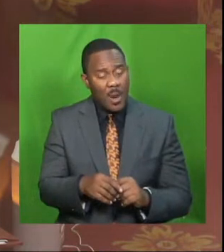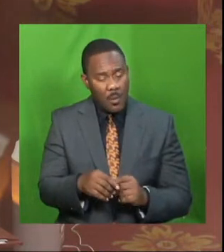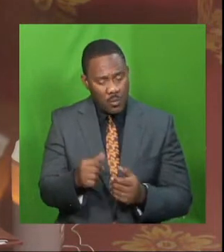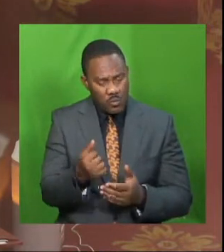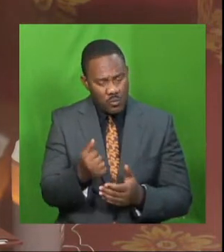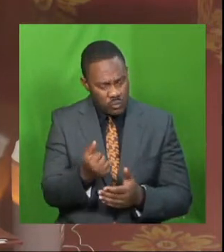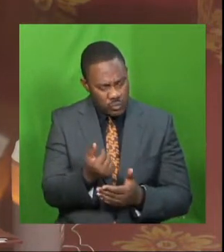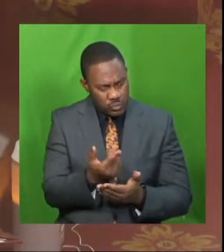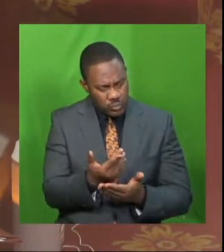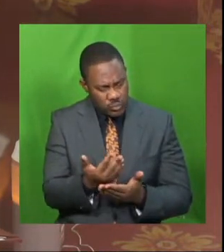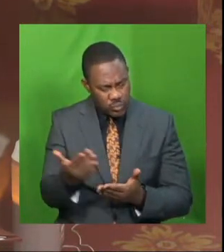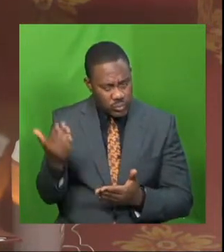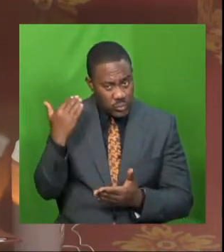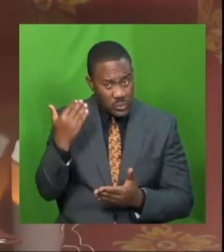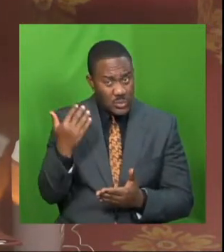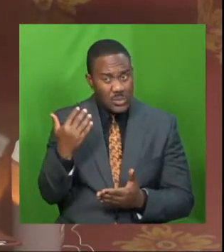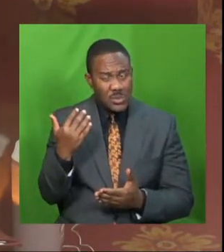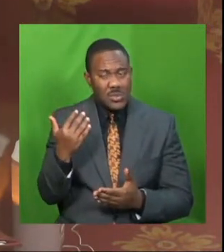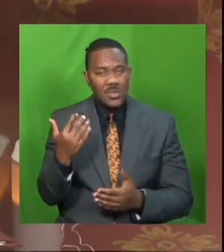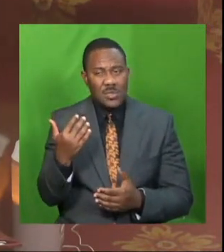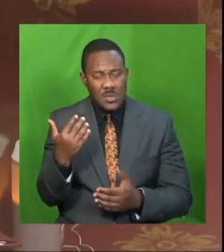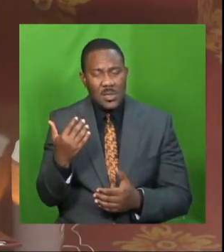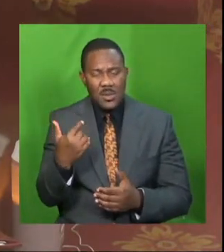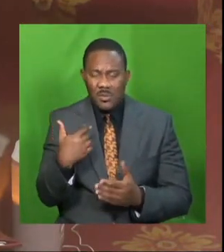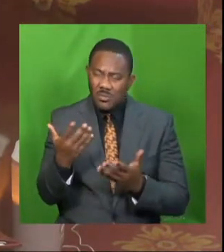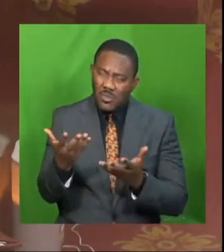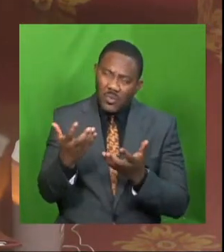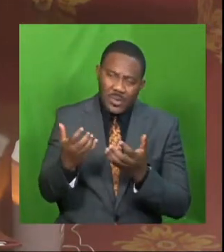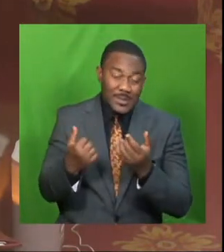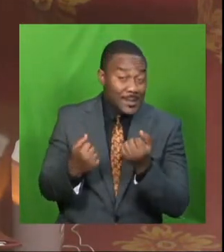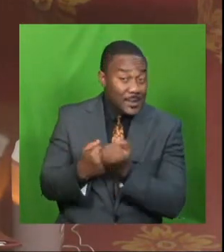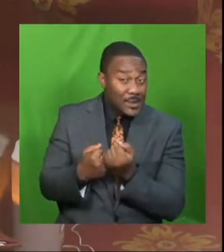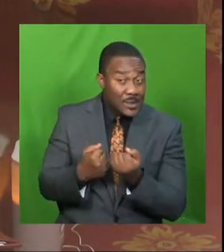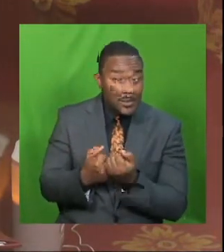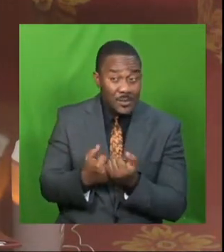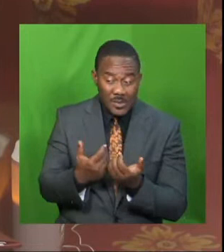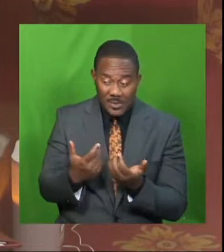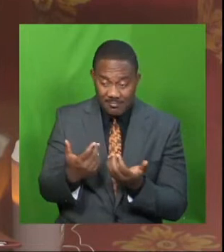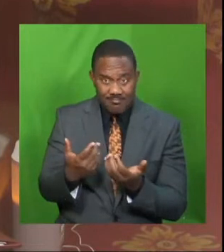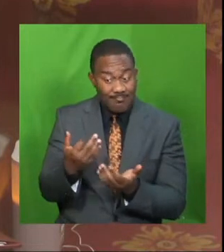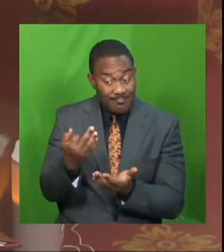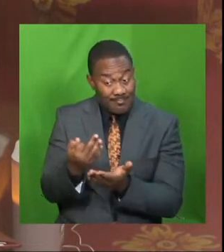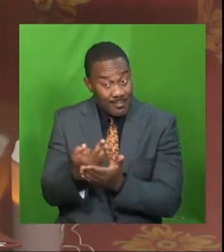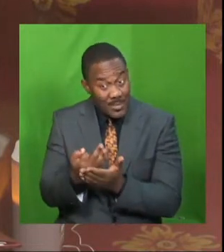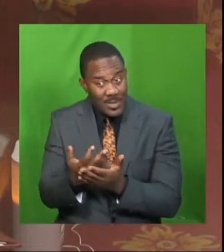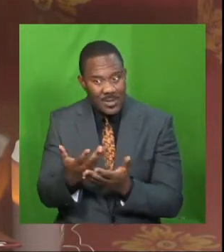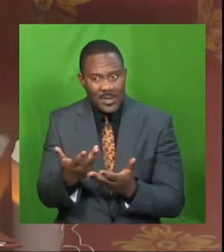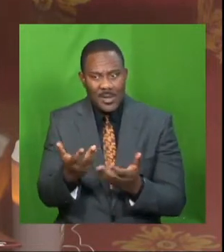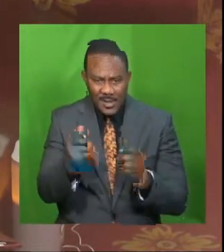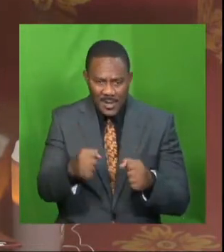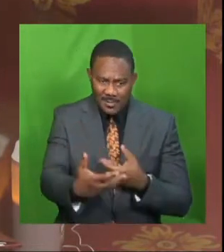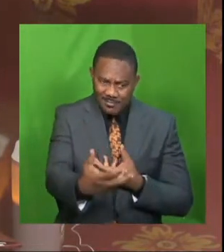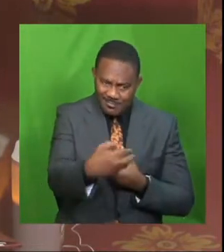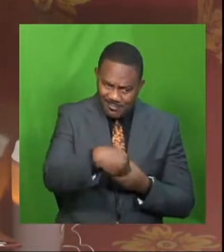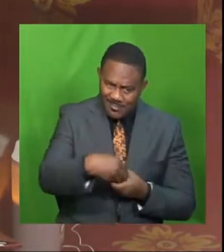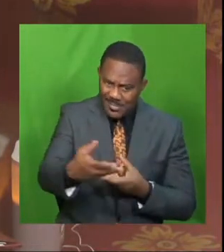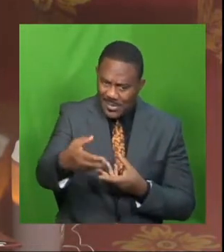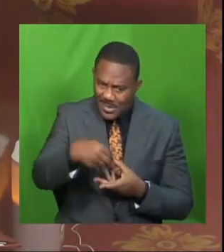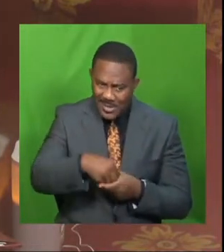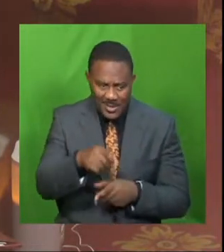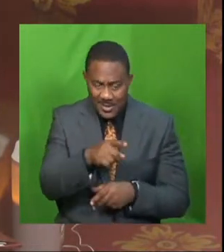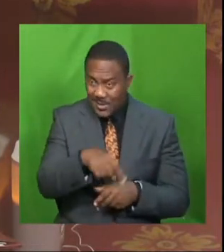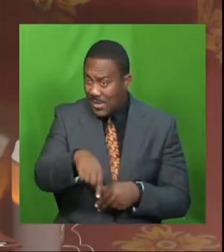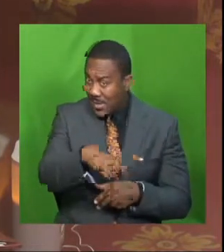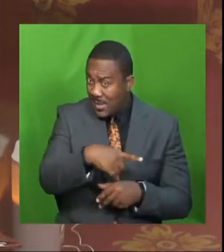ago, requested that we get some more support and get financial clearance to recruit more of these